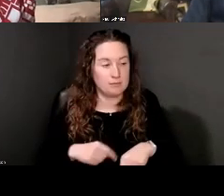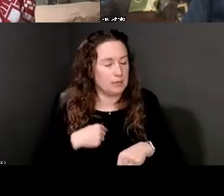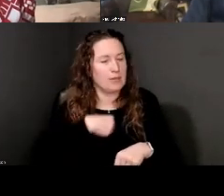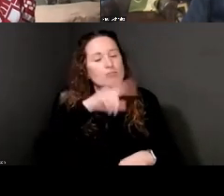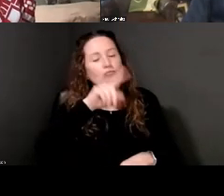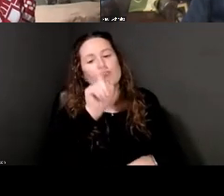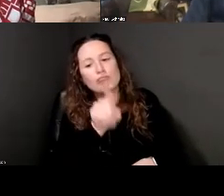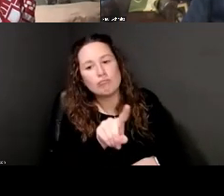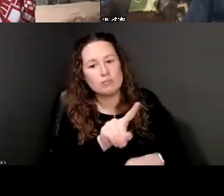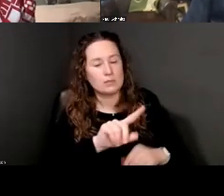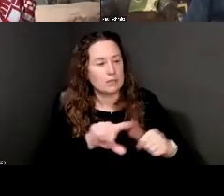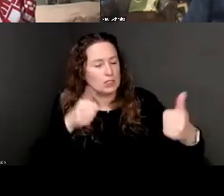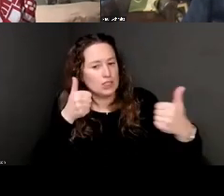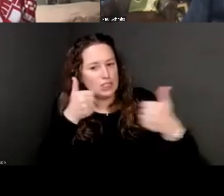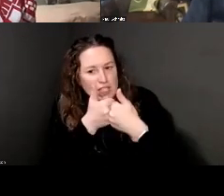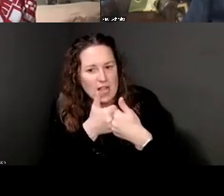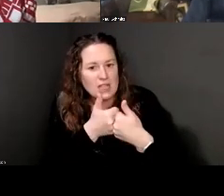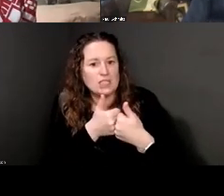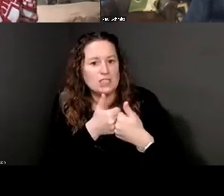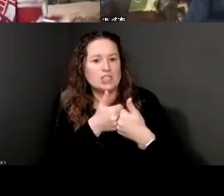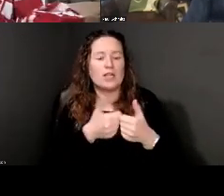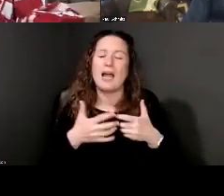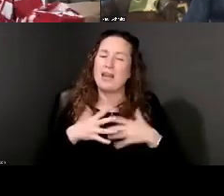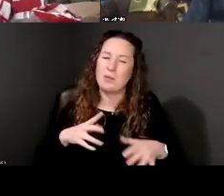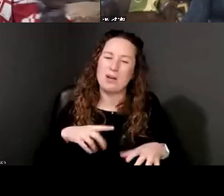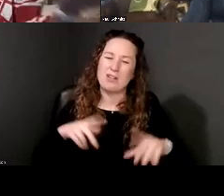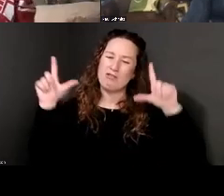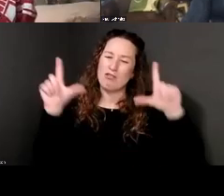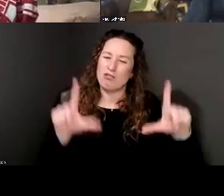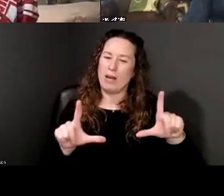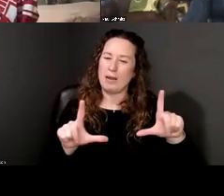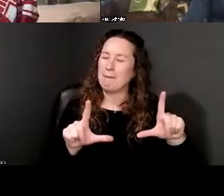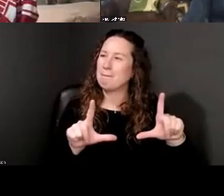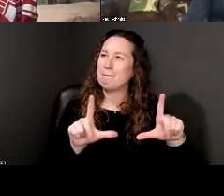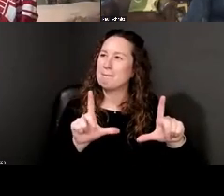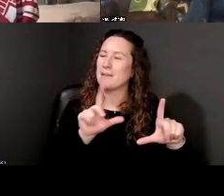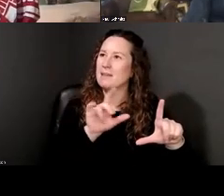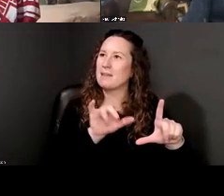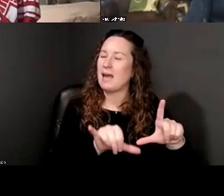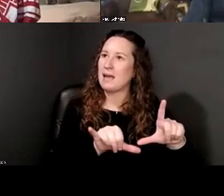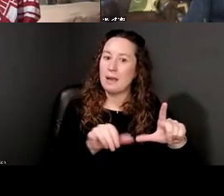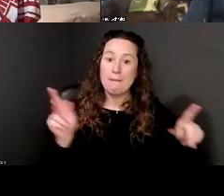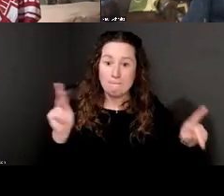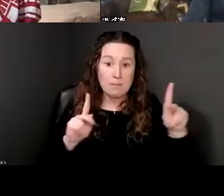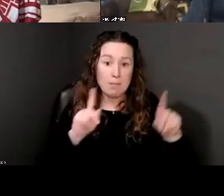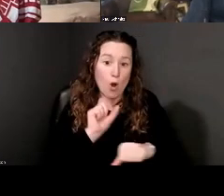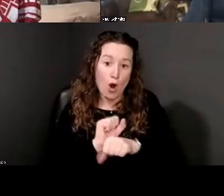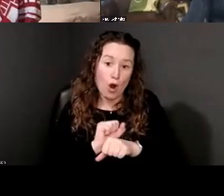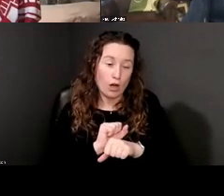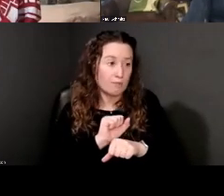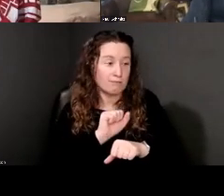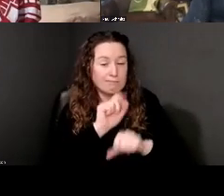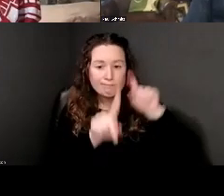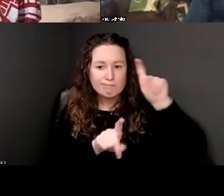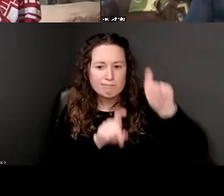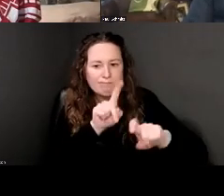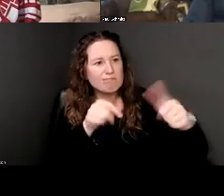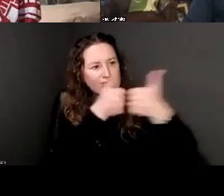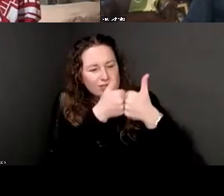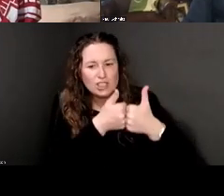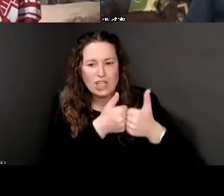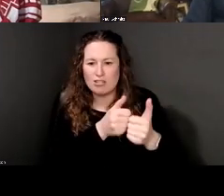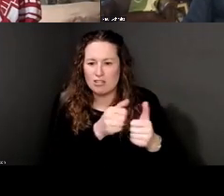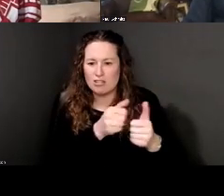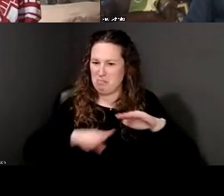challenging. And I don't want to frame it exactly that way, but people are questioning and challenging the basic